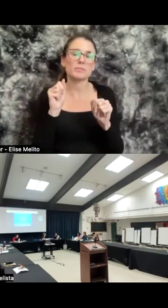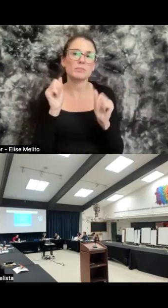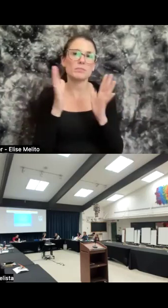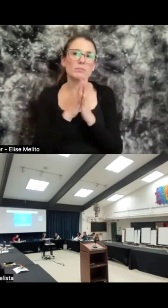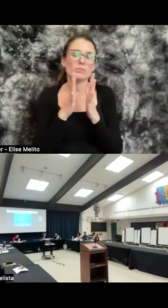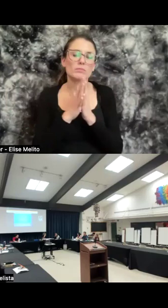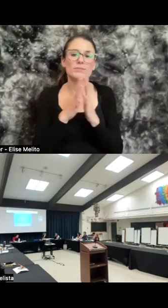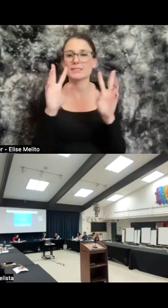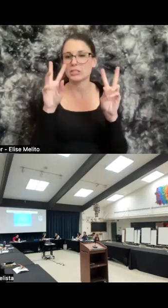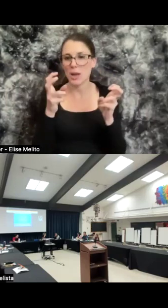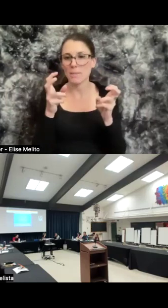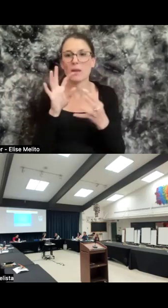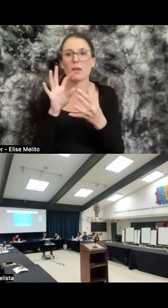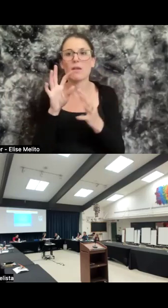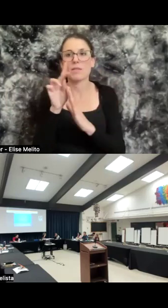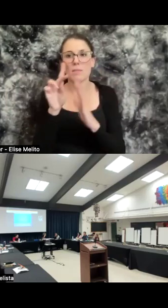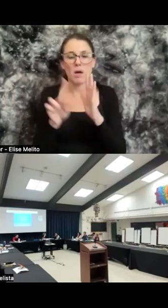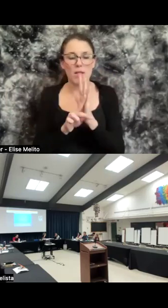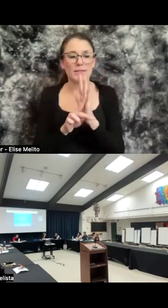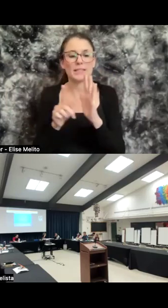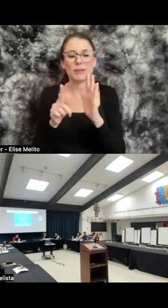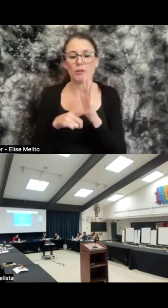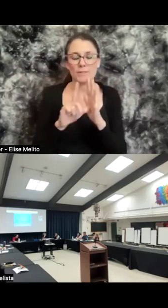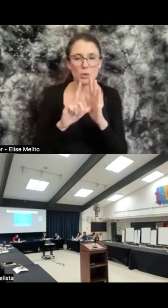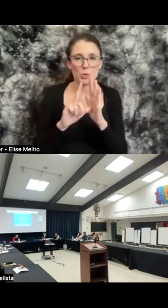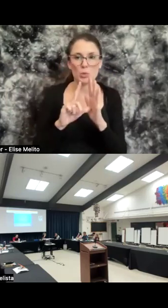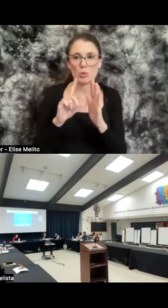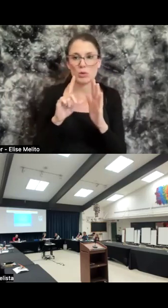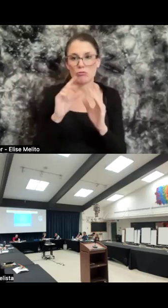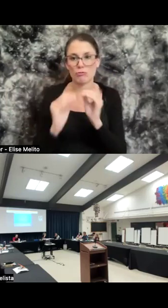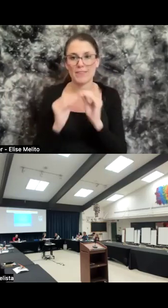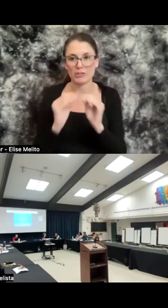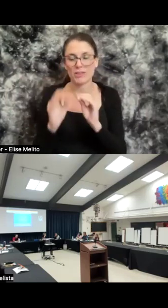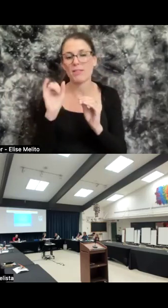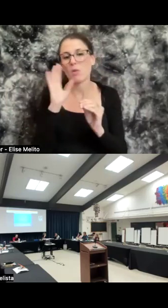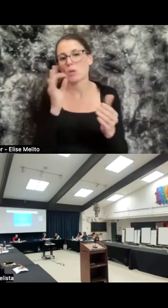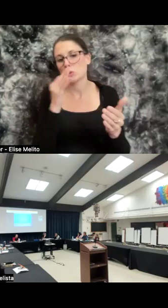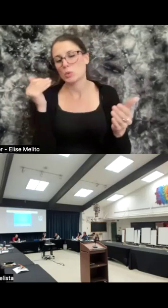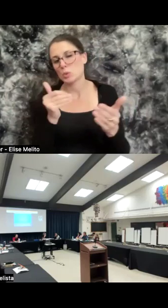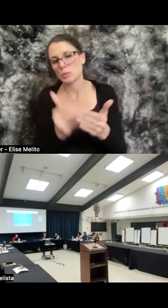the topic of the policy and its review and revision, which will be coming up.